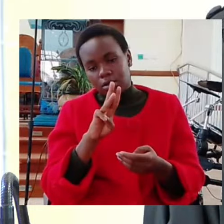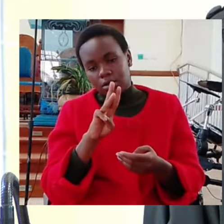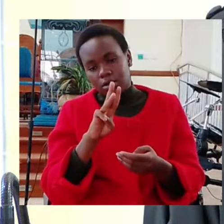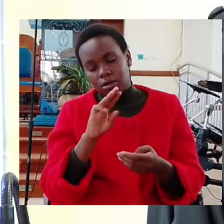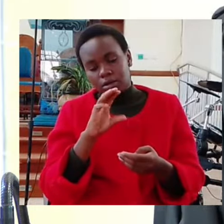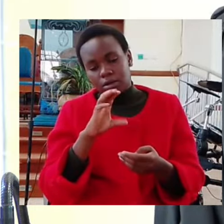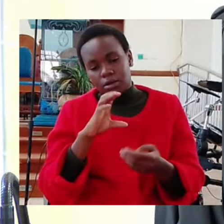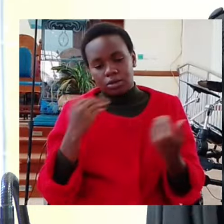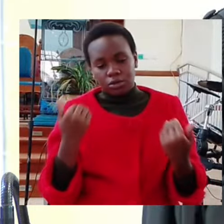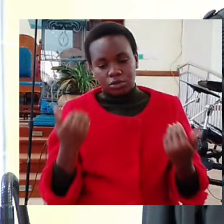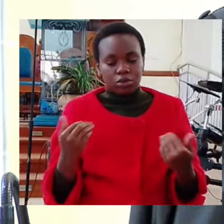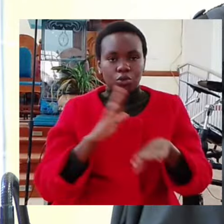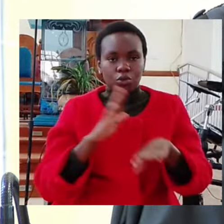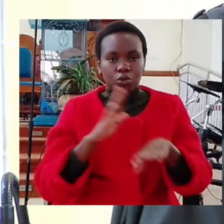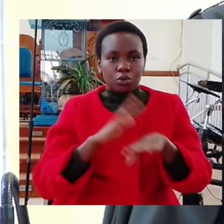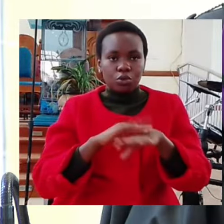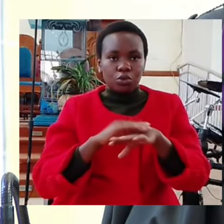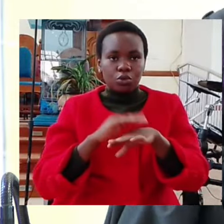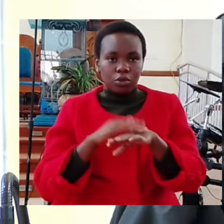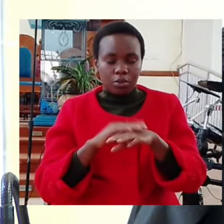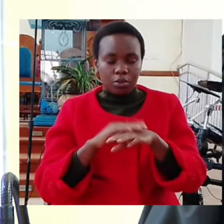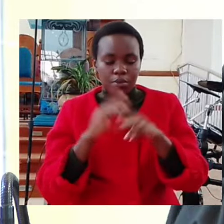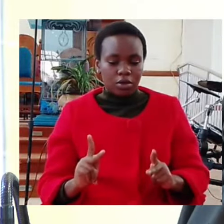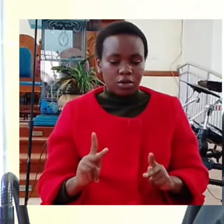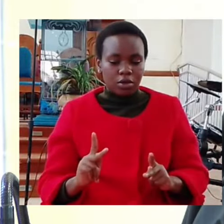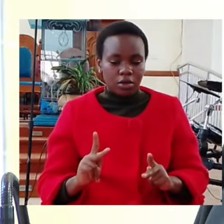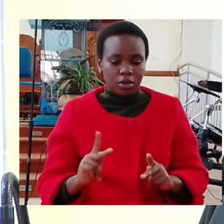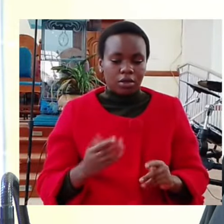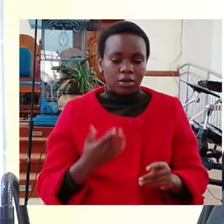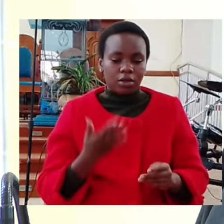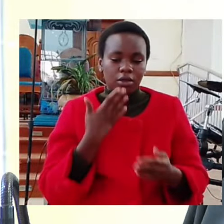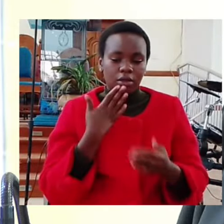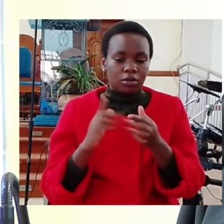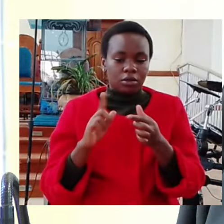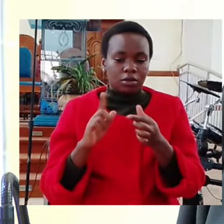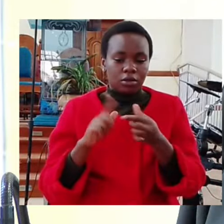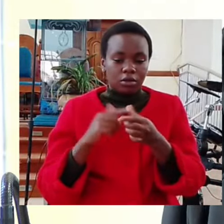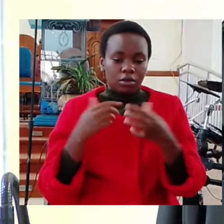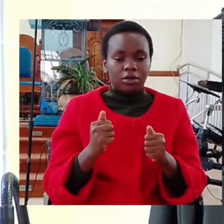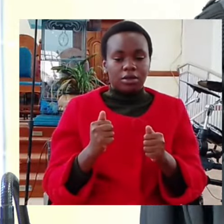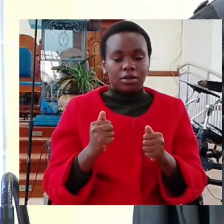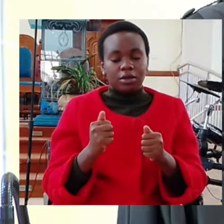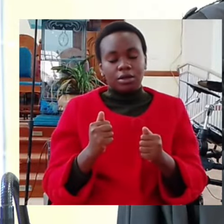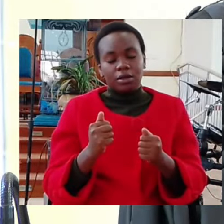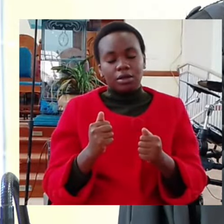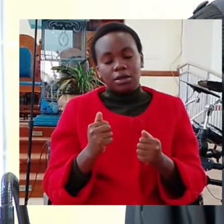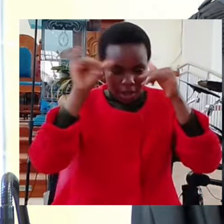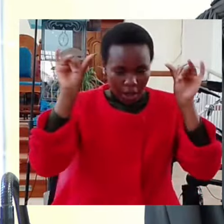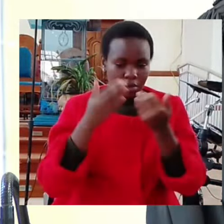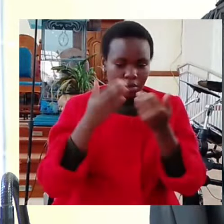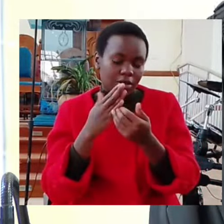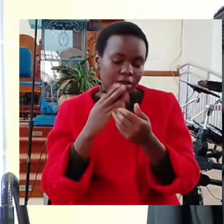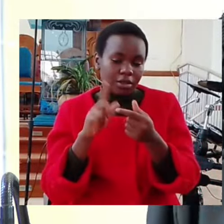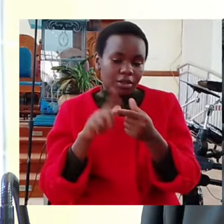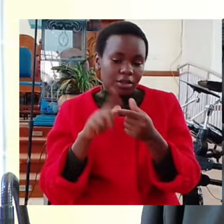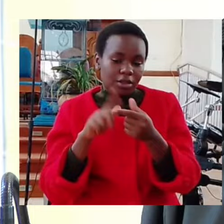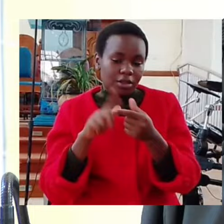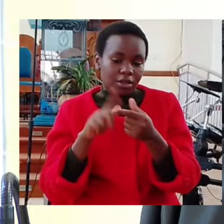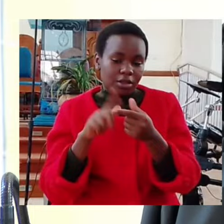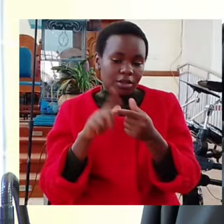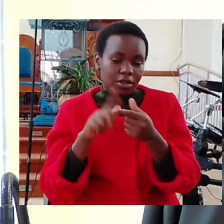magegania ni thengiu ni tondu ni ari hinya ni atuagira ngombe mwathani murathime ni mwana ke murungaru